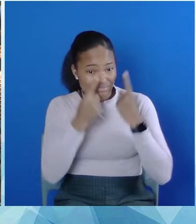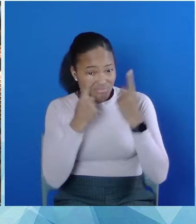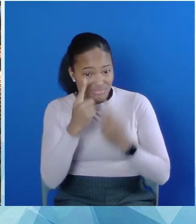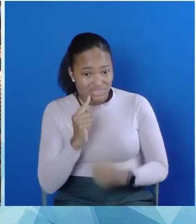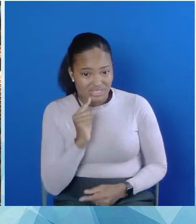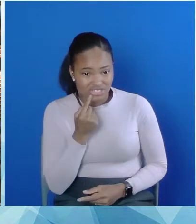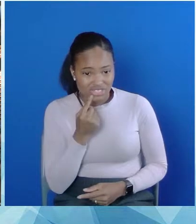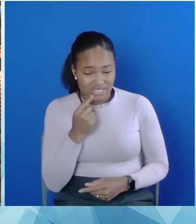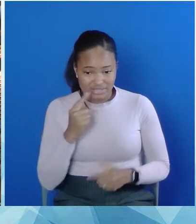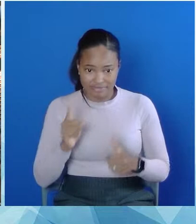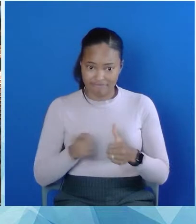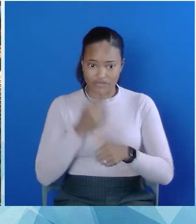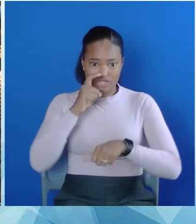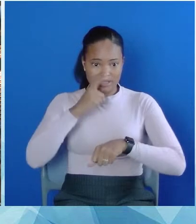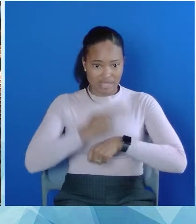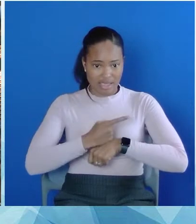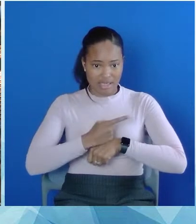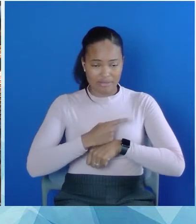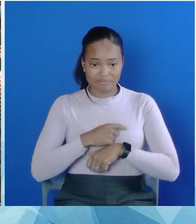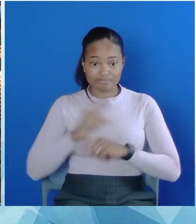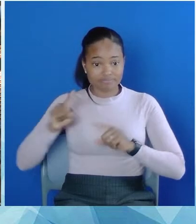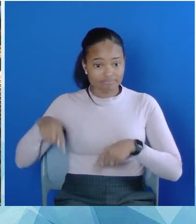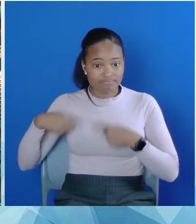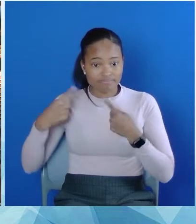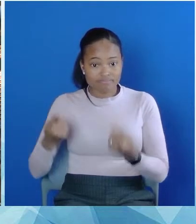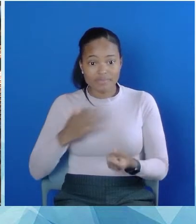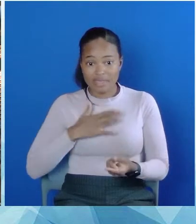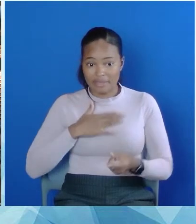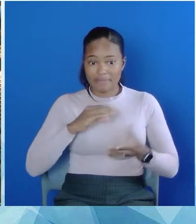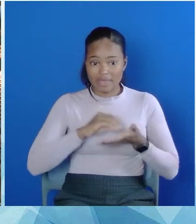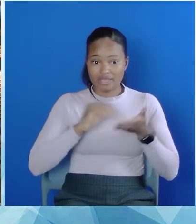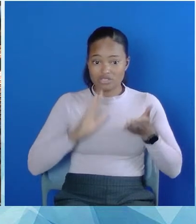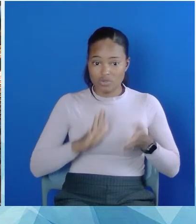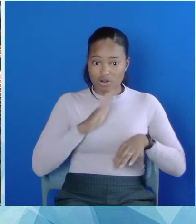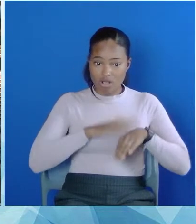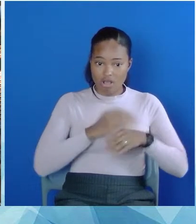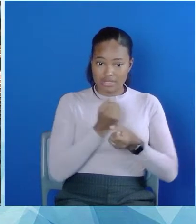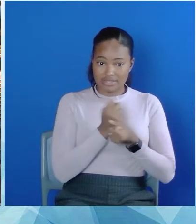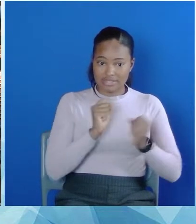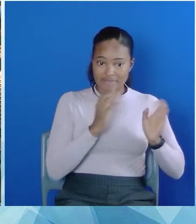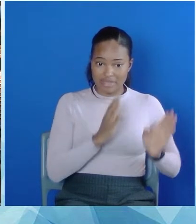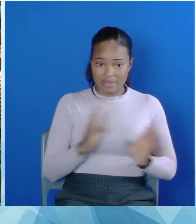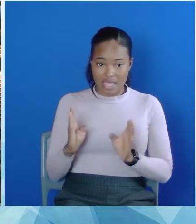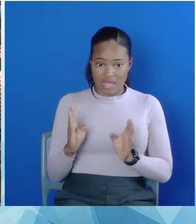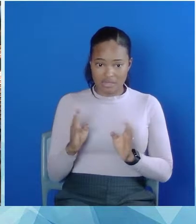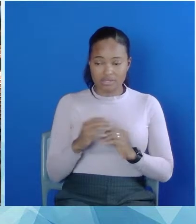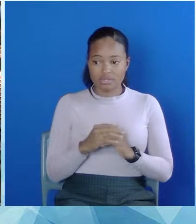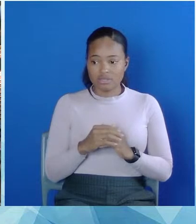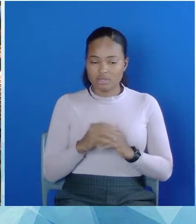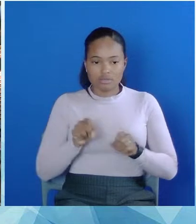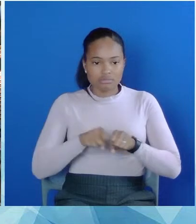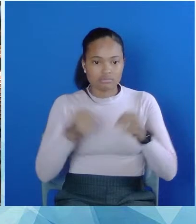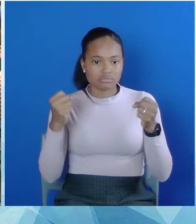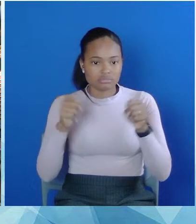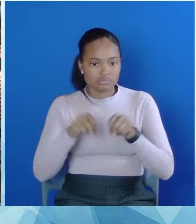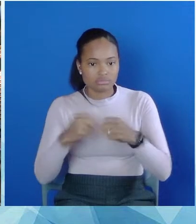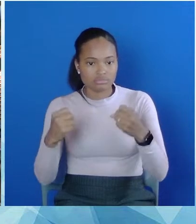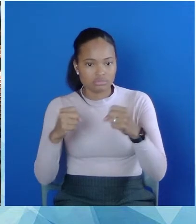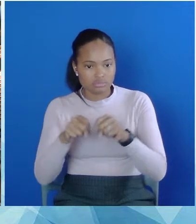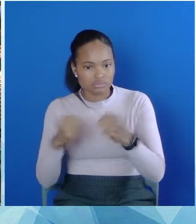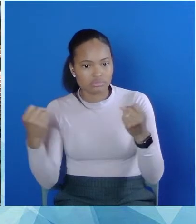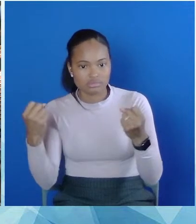Since then, our students were put on a safety plan. It has been violated over 3 times.